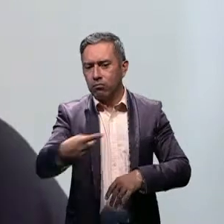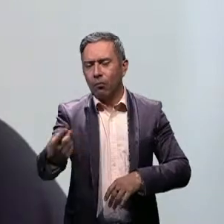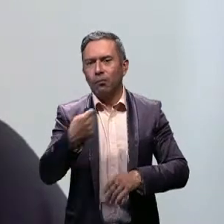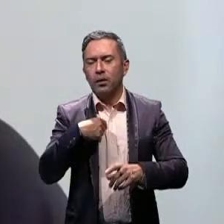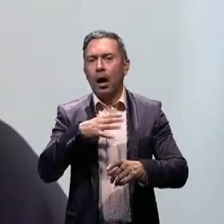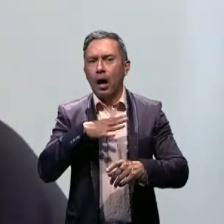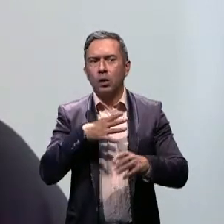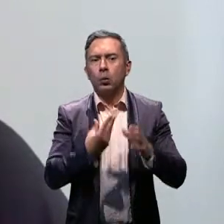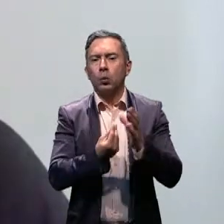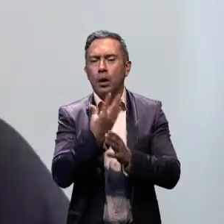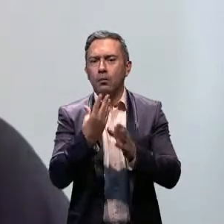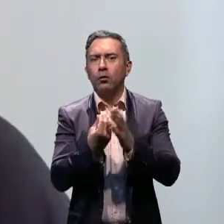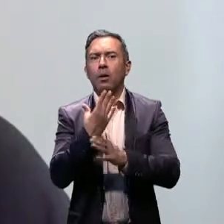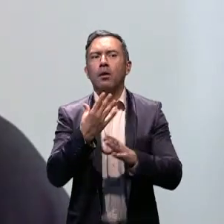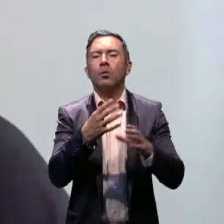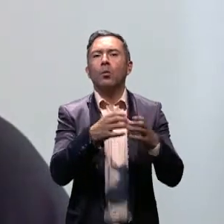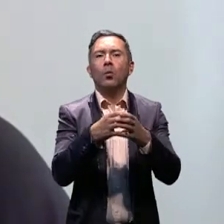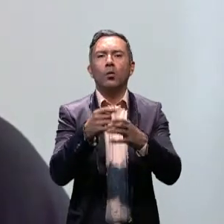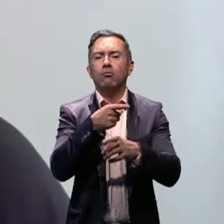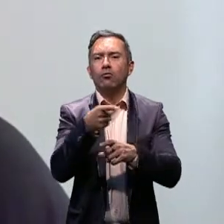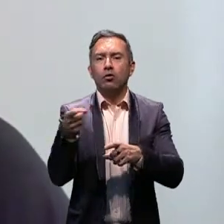is showing that